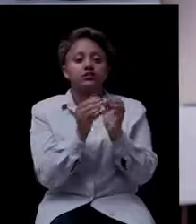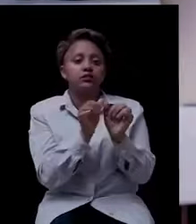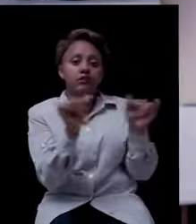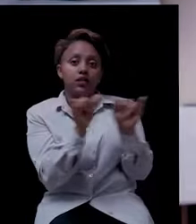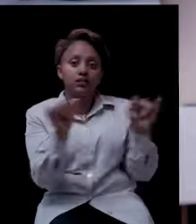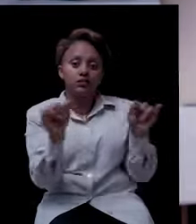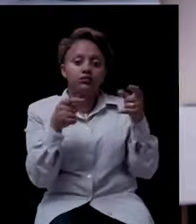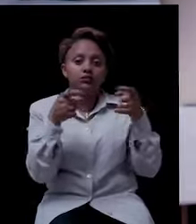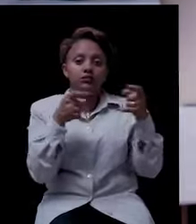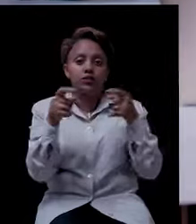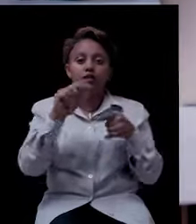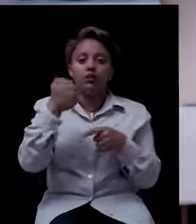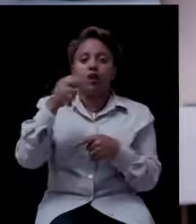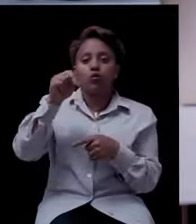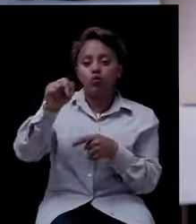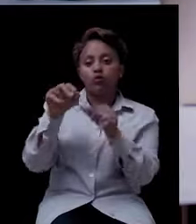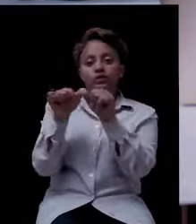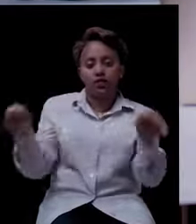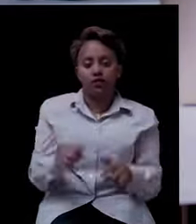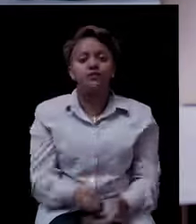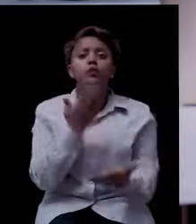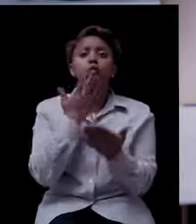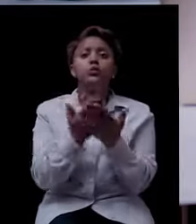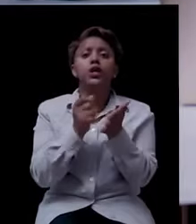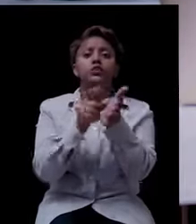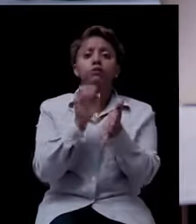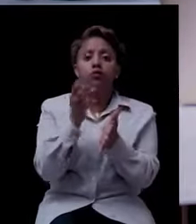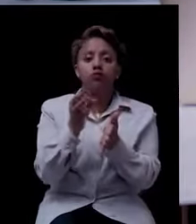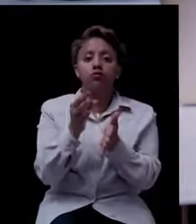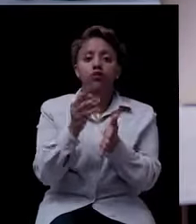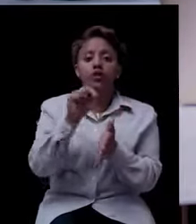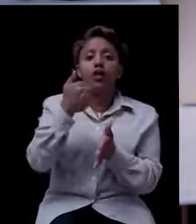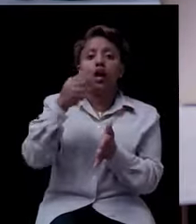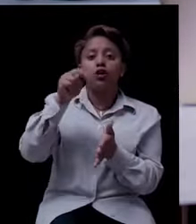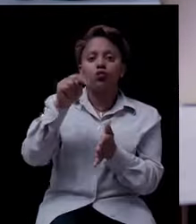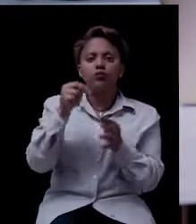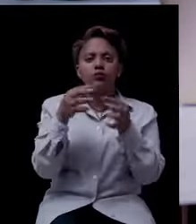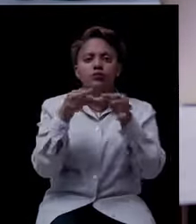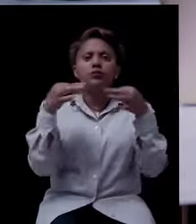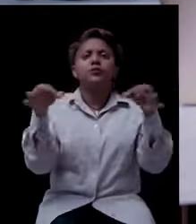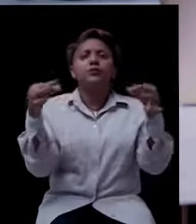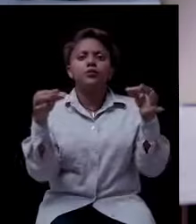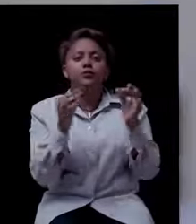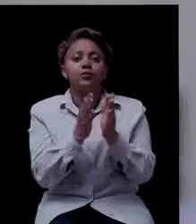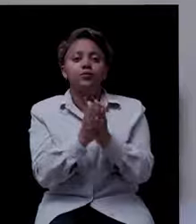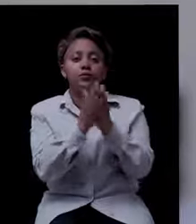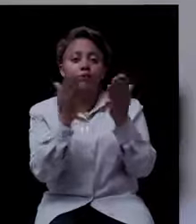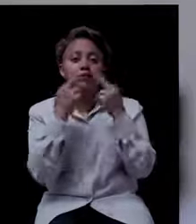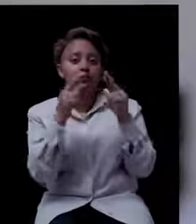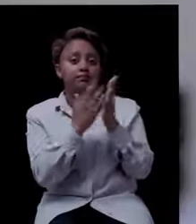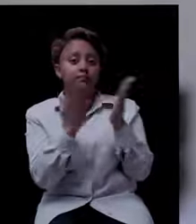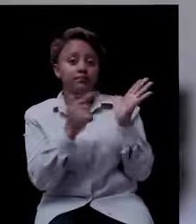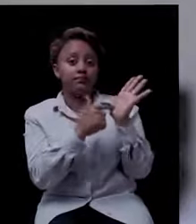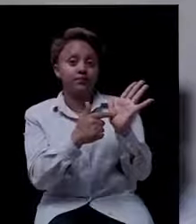A good example of nanometer is the thickness of a newspaper sheet, which is 100,000 nanometers. Dear